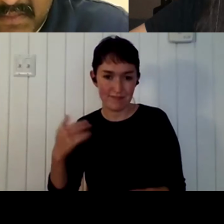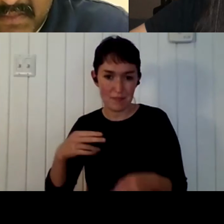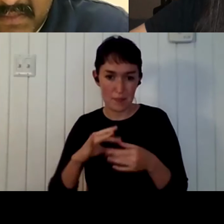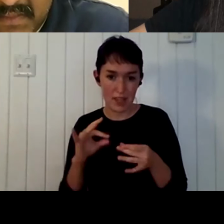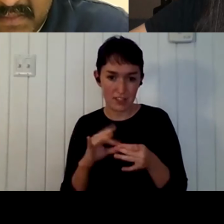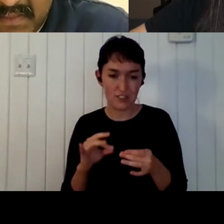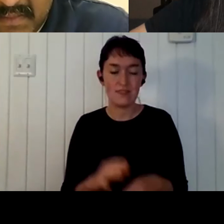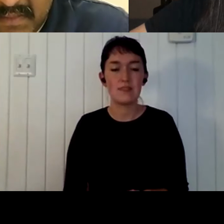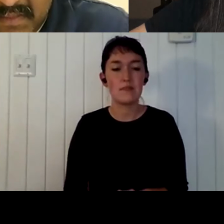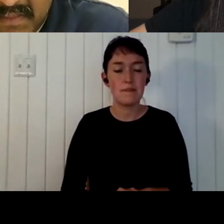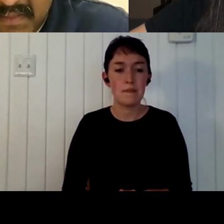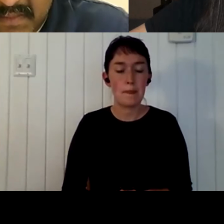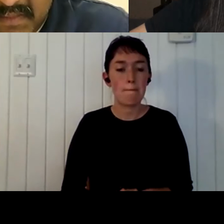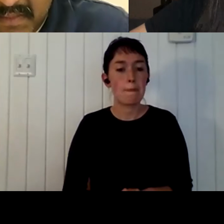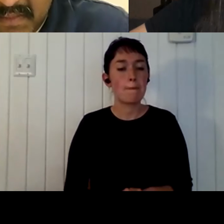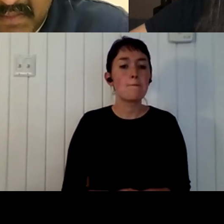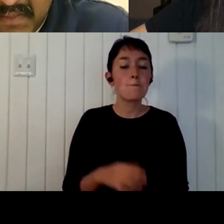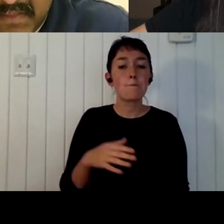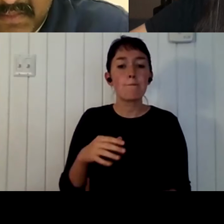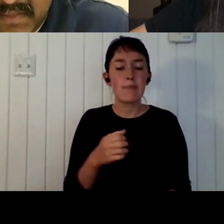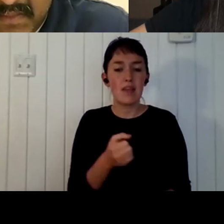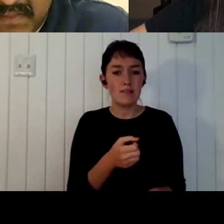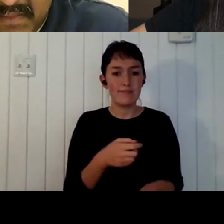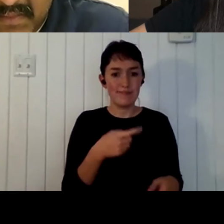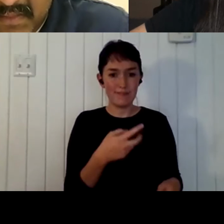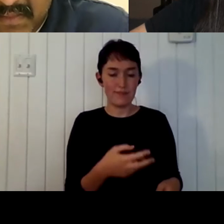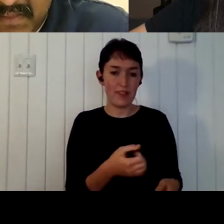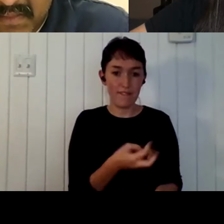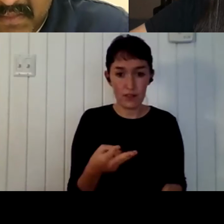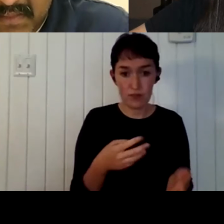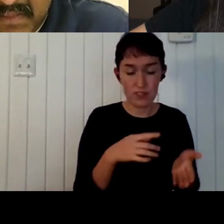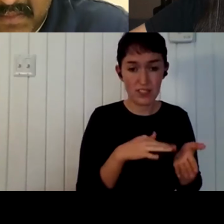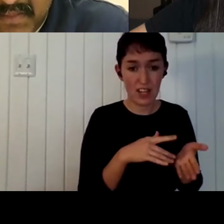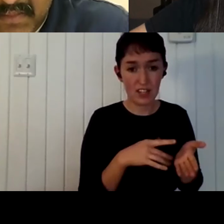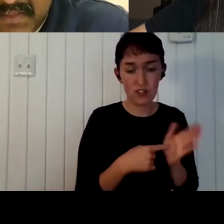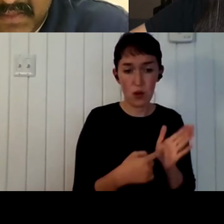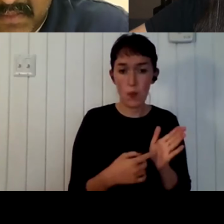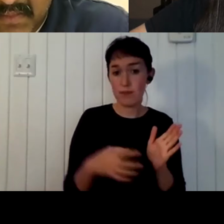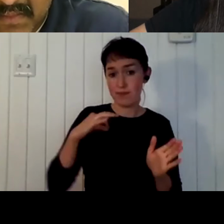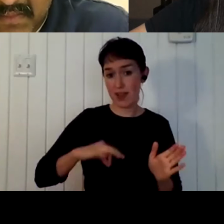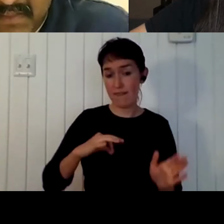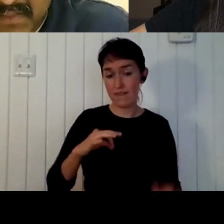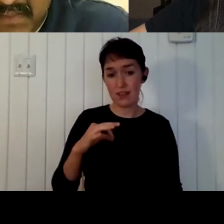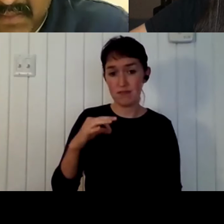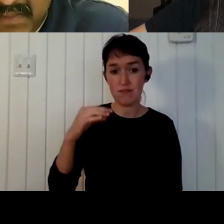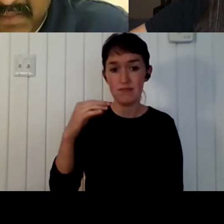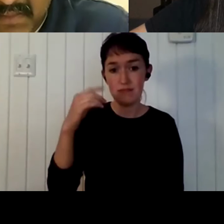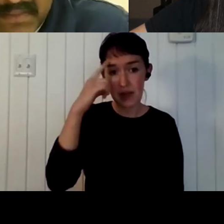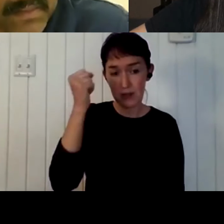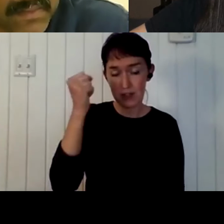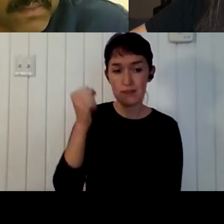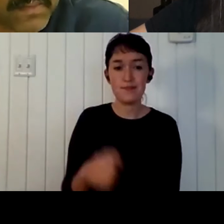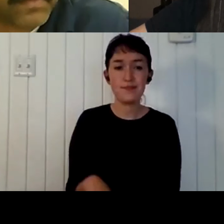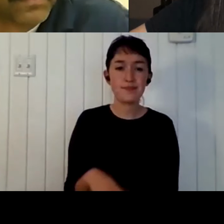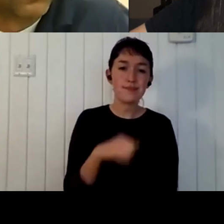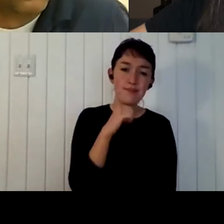papers to have a benefit on memory. Of course, it's really unclear if that's having other